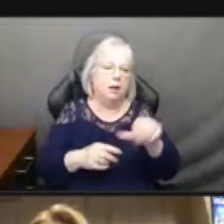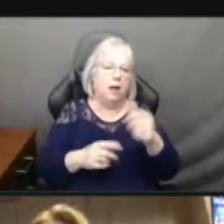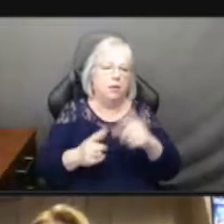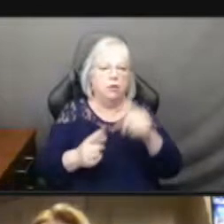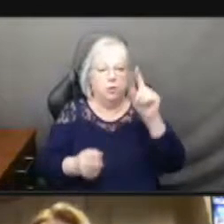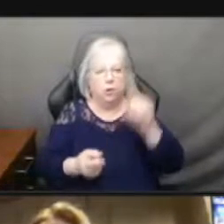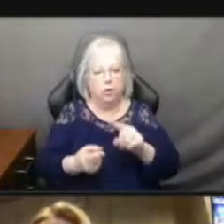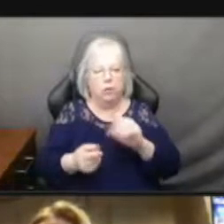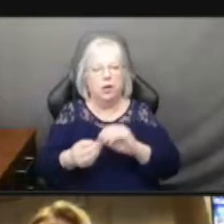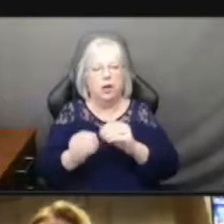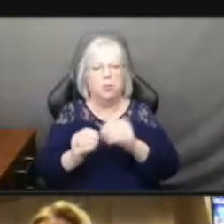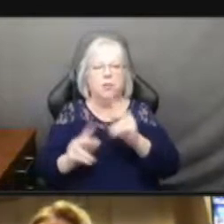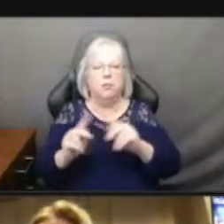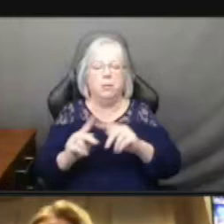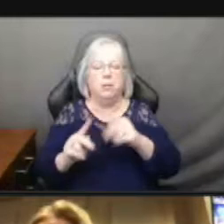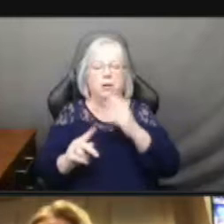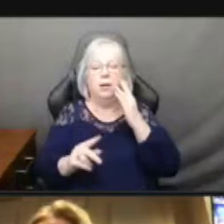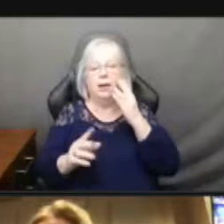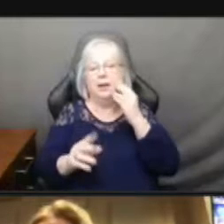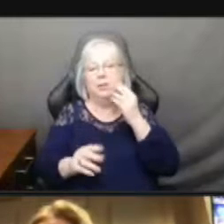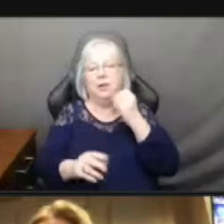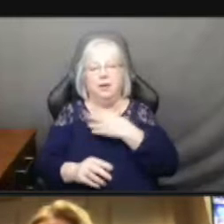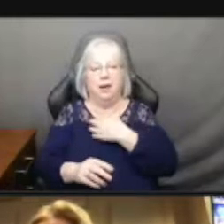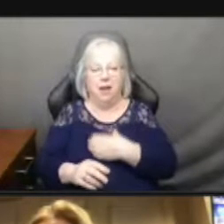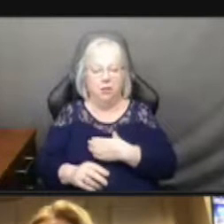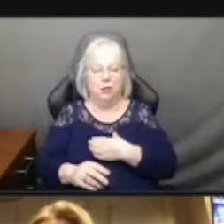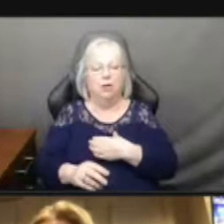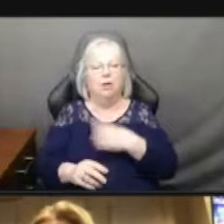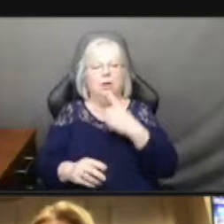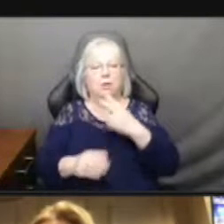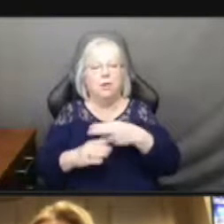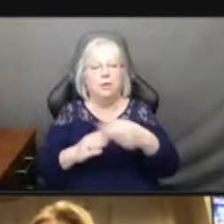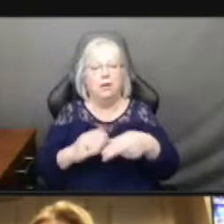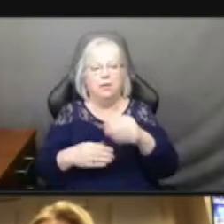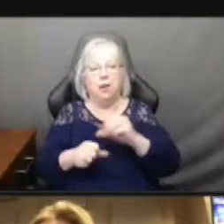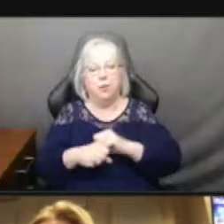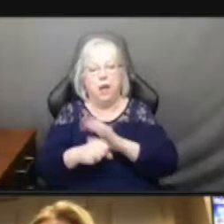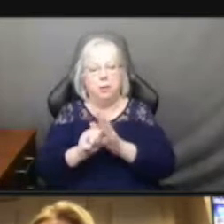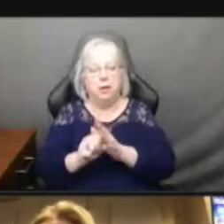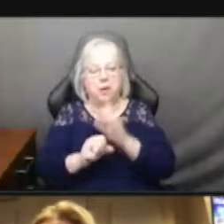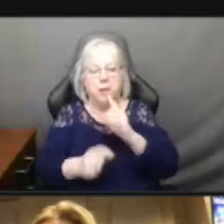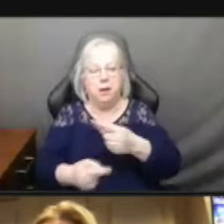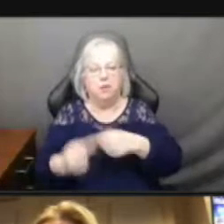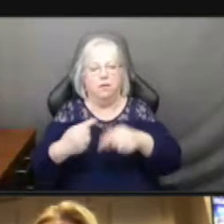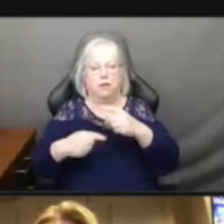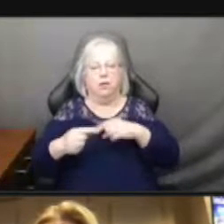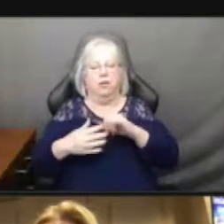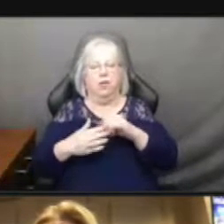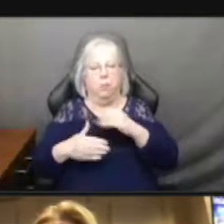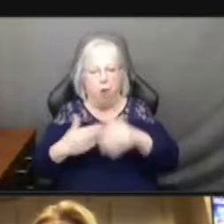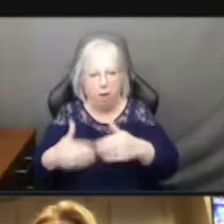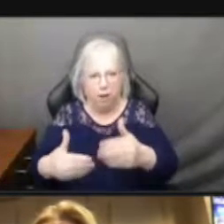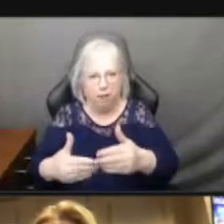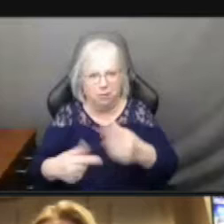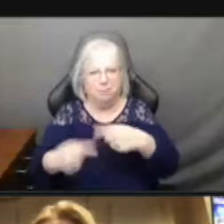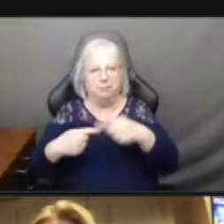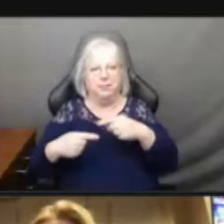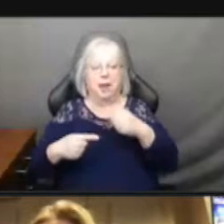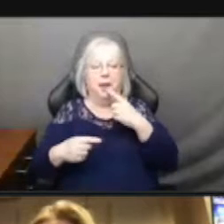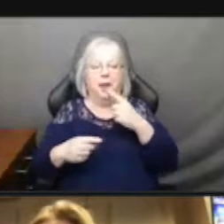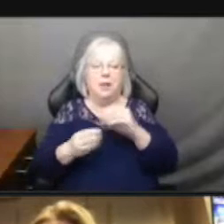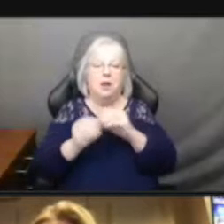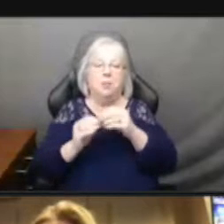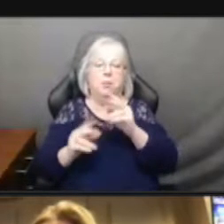Arkansans experiencing hunger, the ramifications of the pandemic have reversed this progress. And whereas the number of Arkansans experiencing